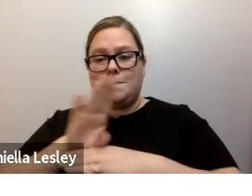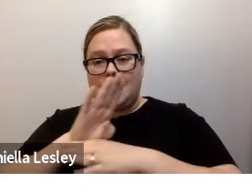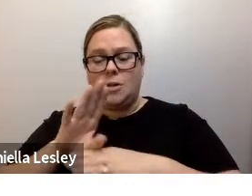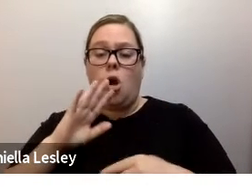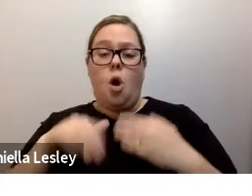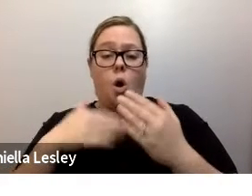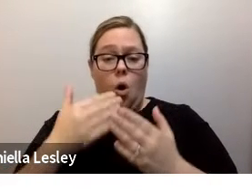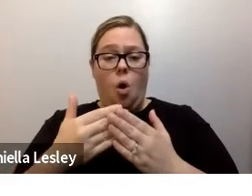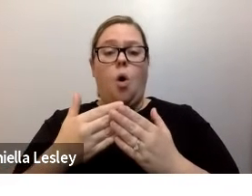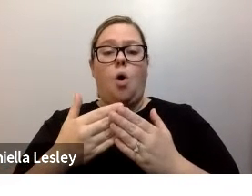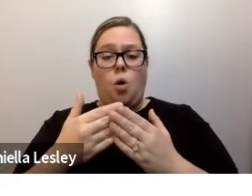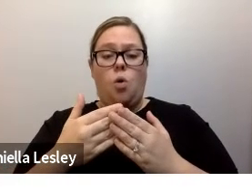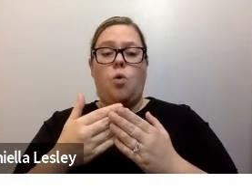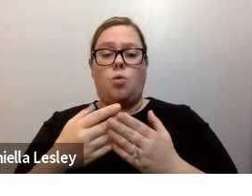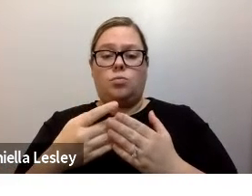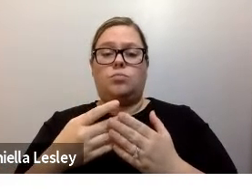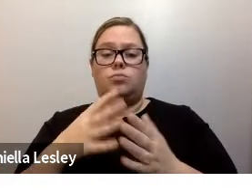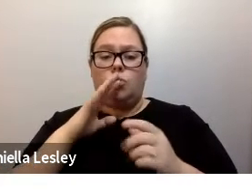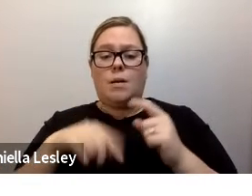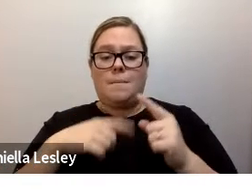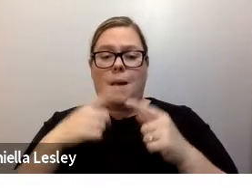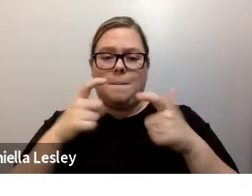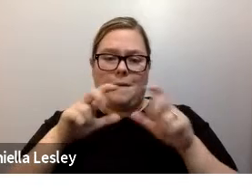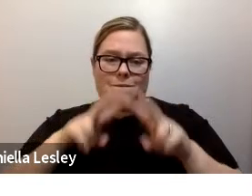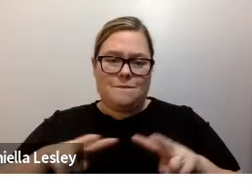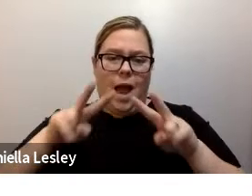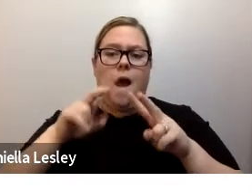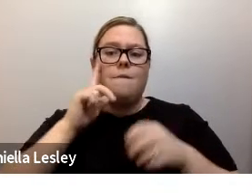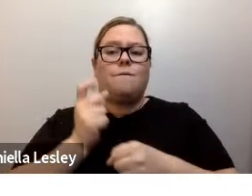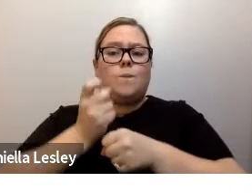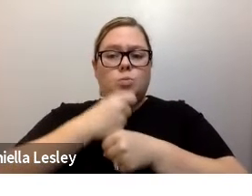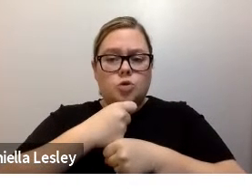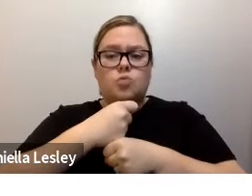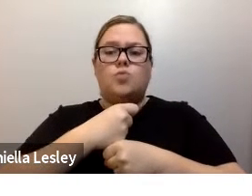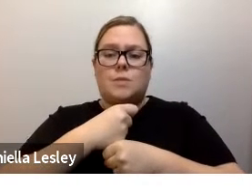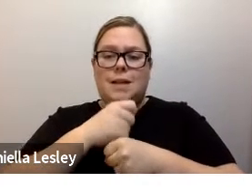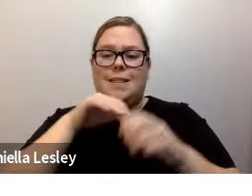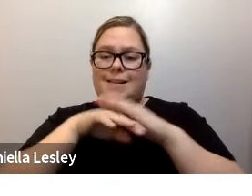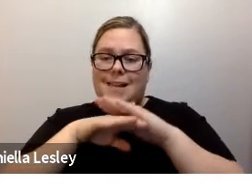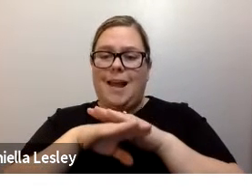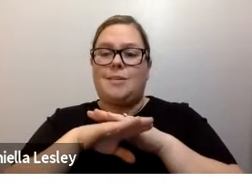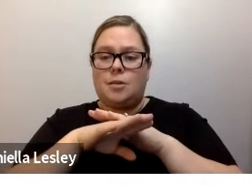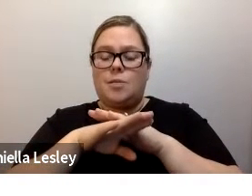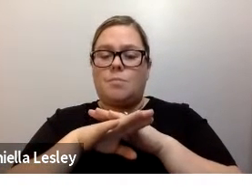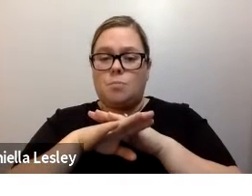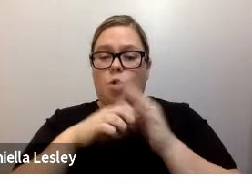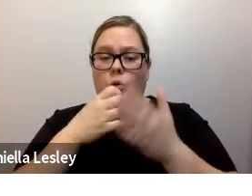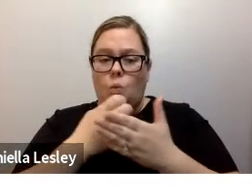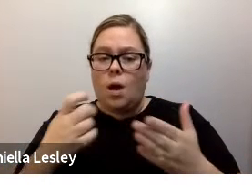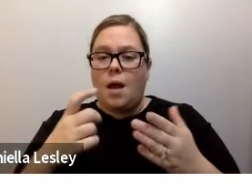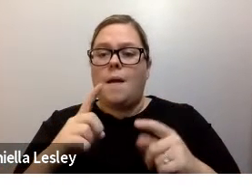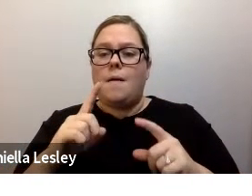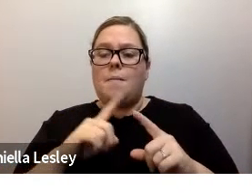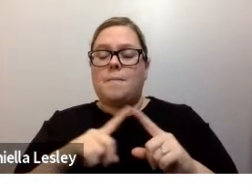in producing accessible fitness equipment, but they had a lack of a market analysis, as well as felt it was not